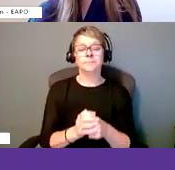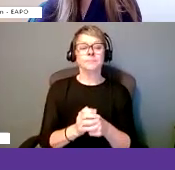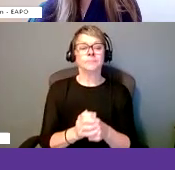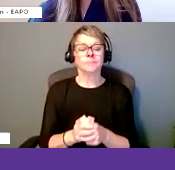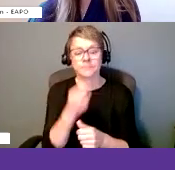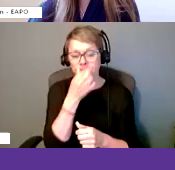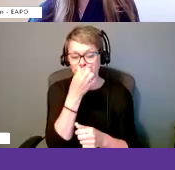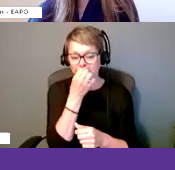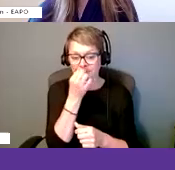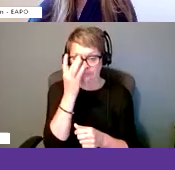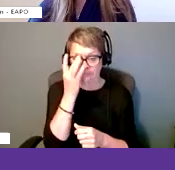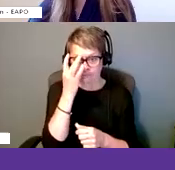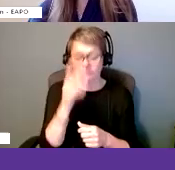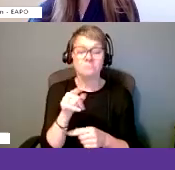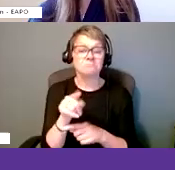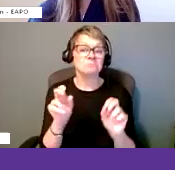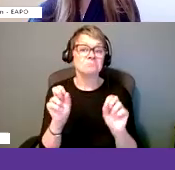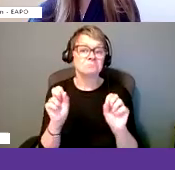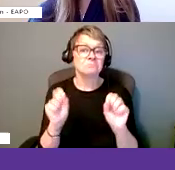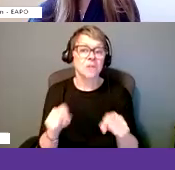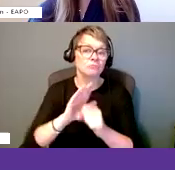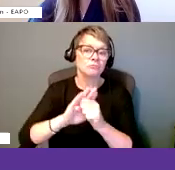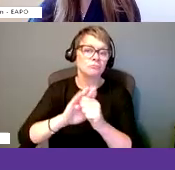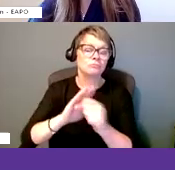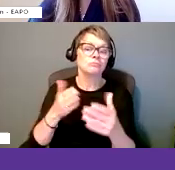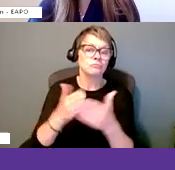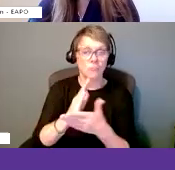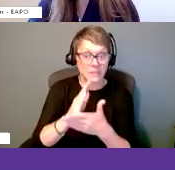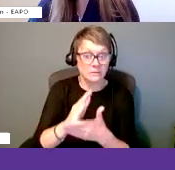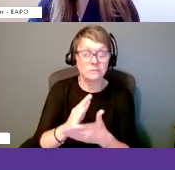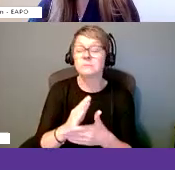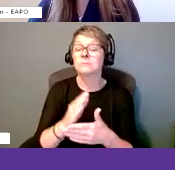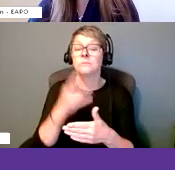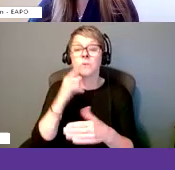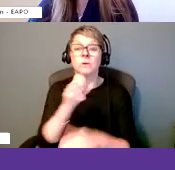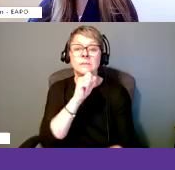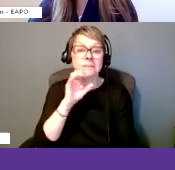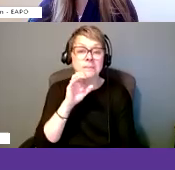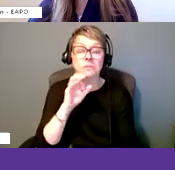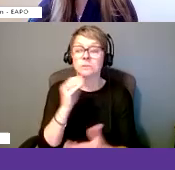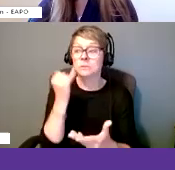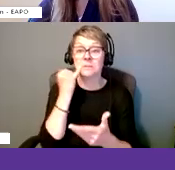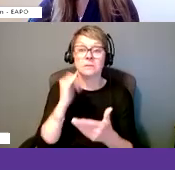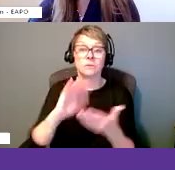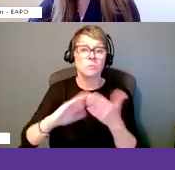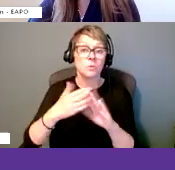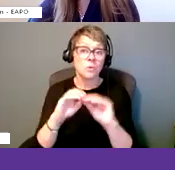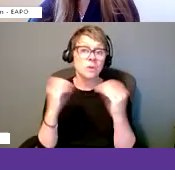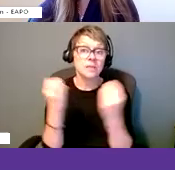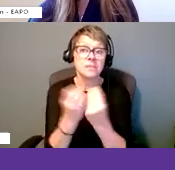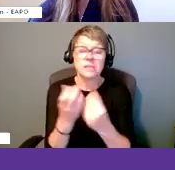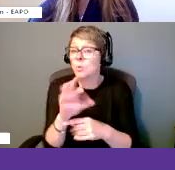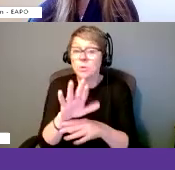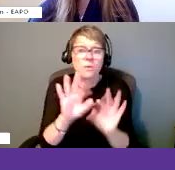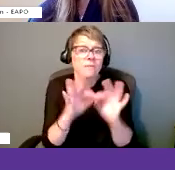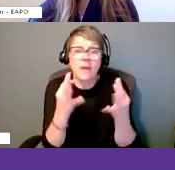information and do your part in promoting the rights and informing, whether it's in a community organization or within your family